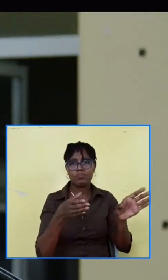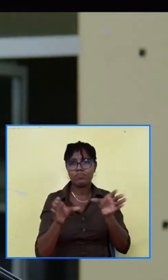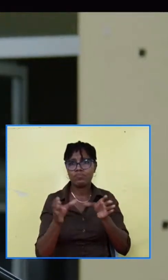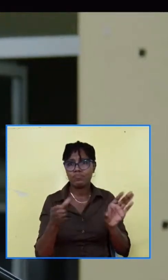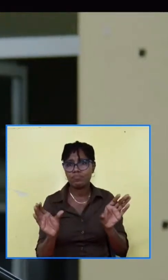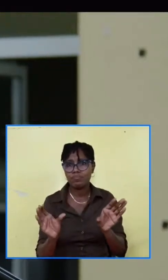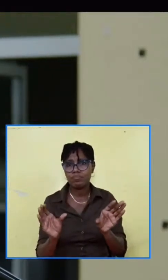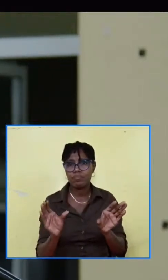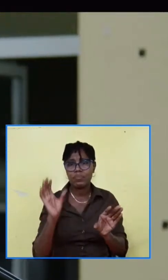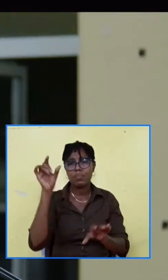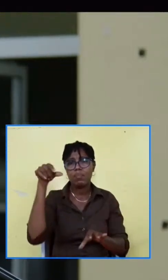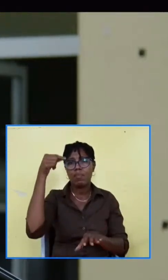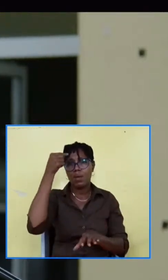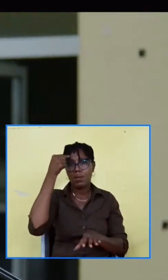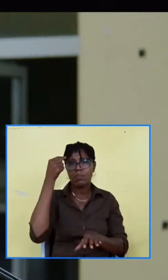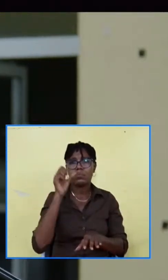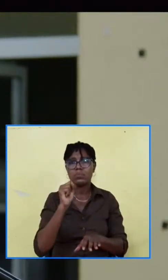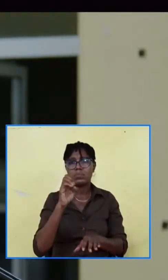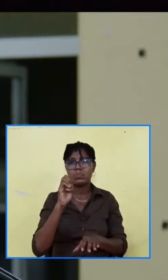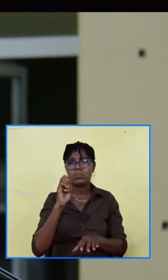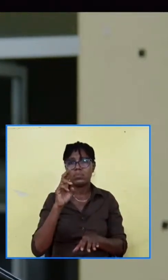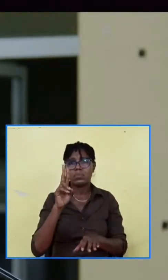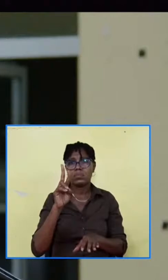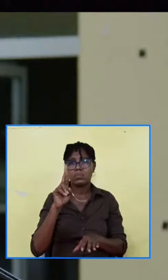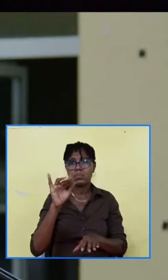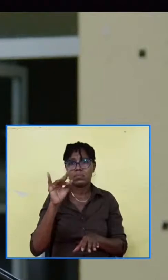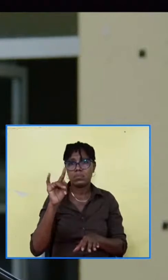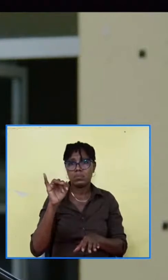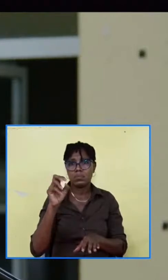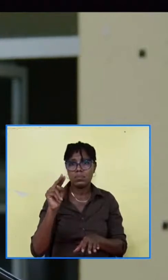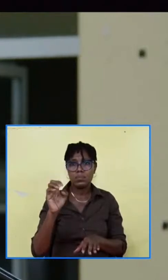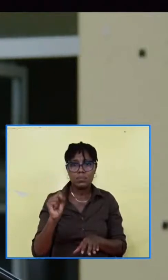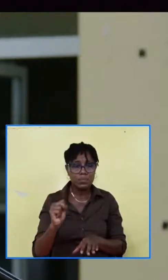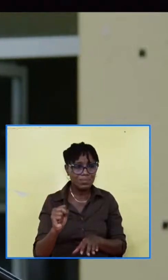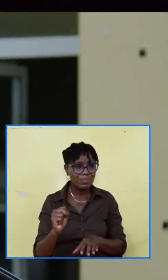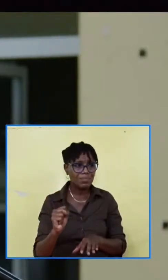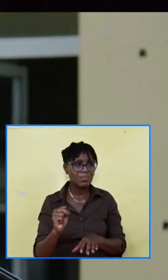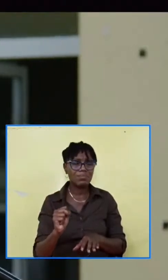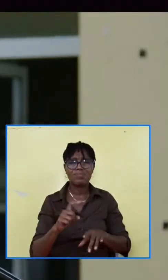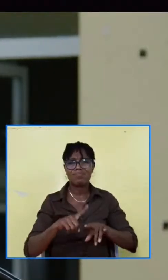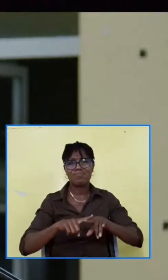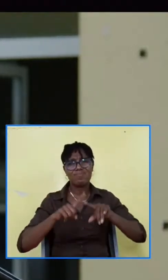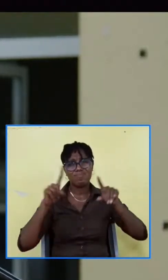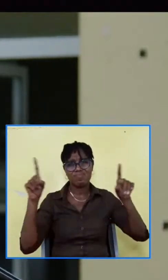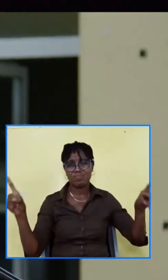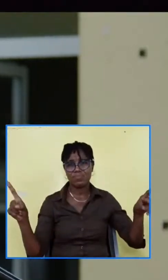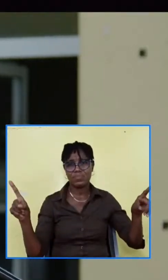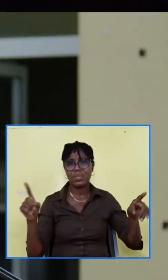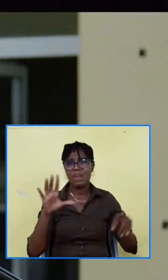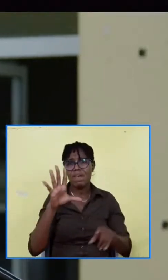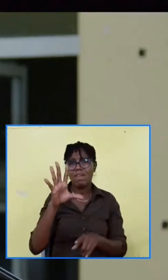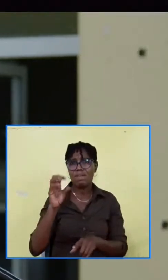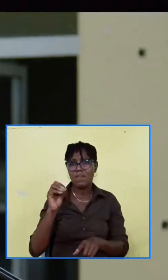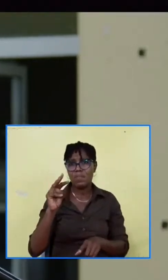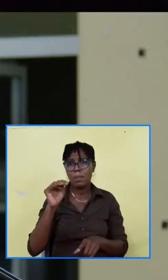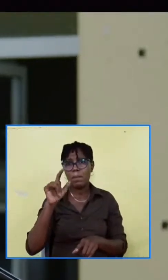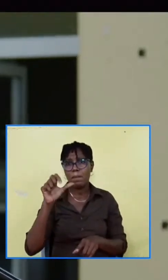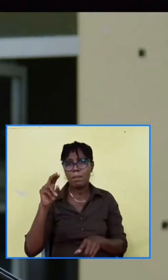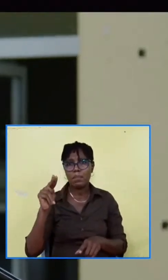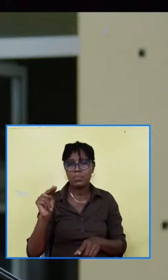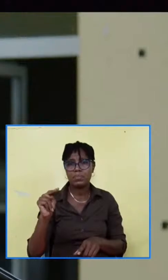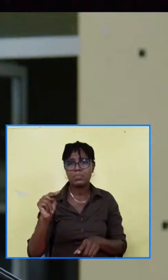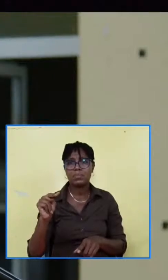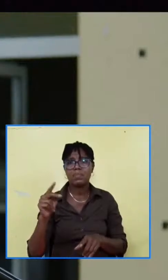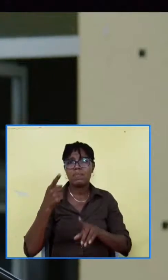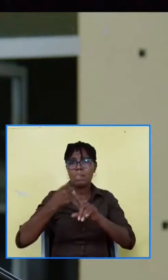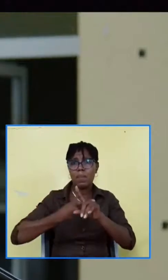government securities. What are you actually going to put it in? So you have that $200 million coming in. You then have, as you said, $50 million a month, or